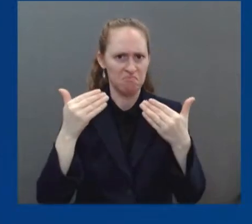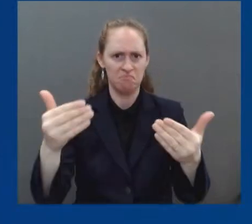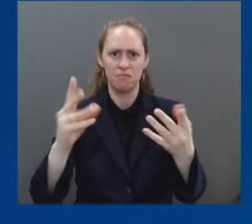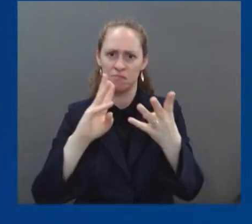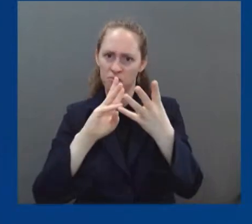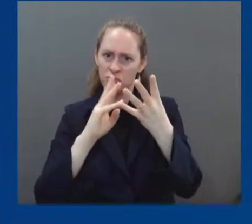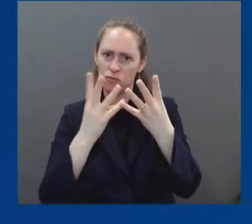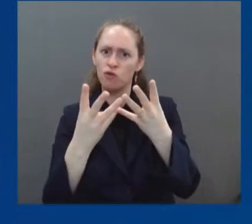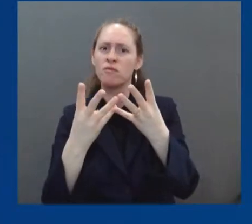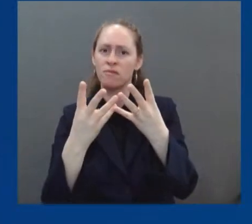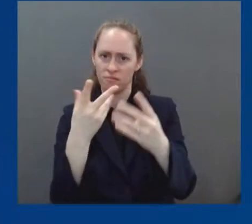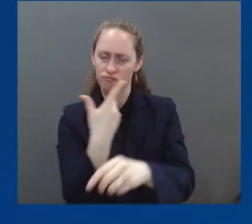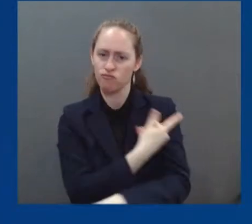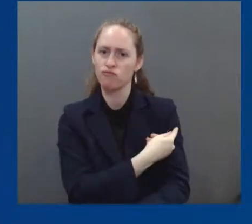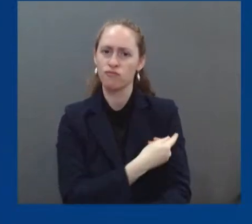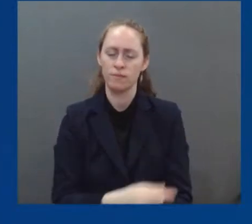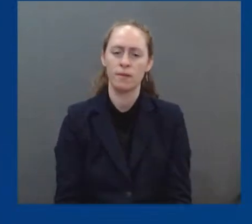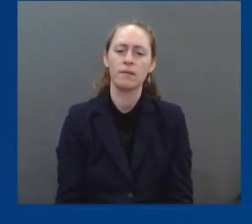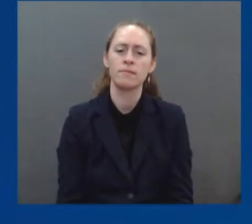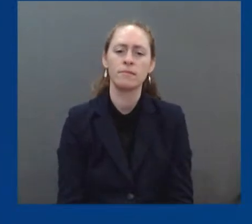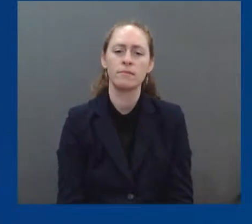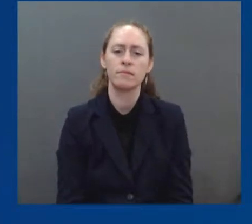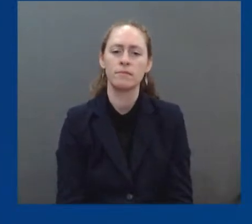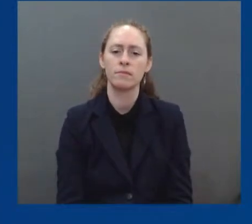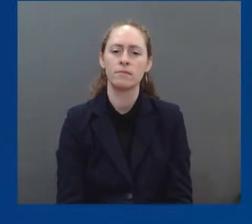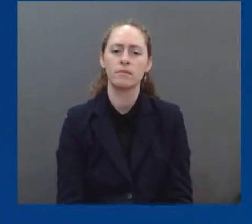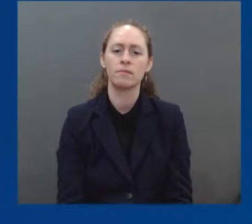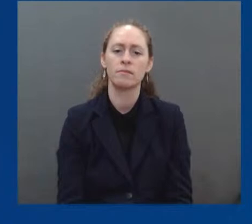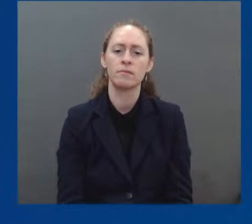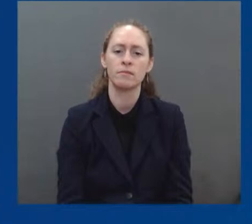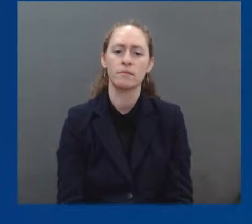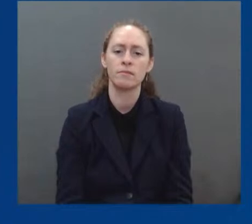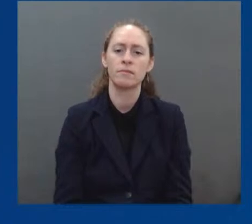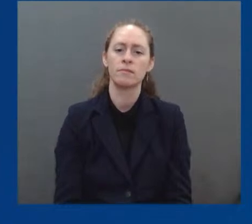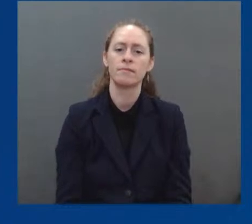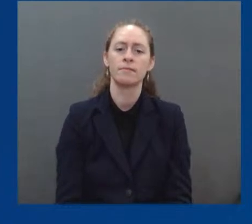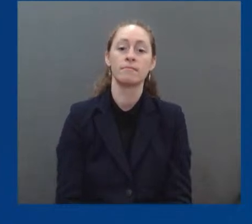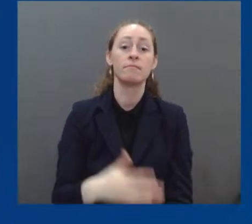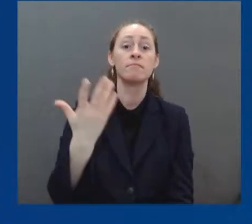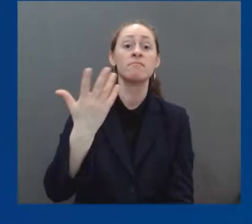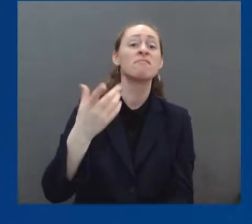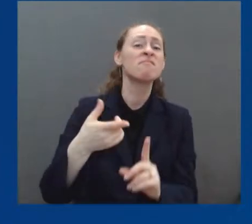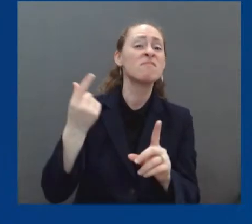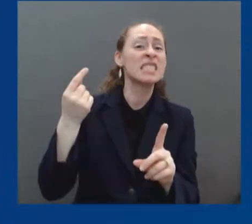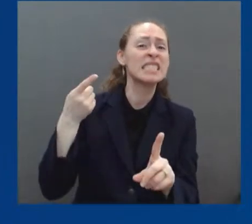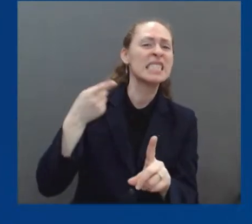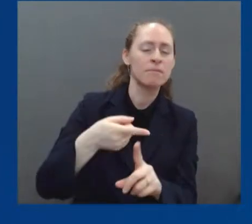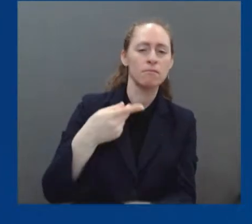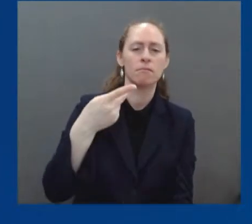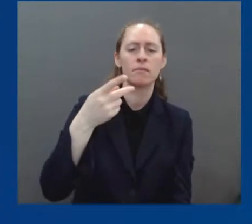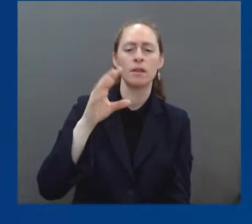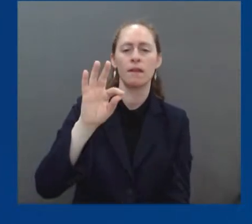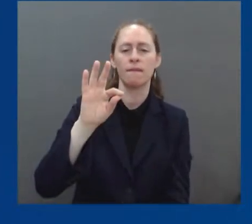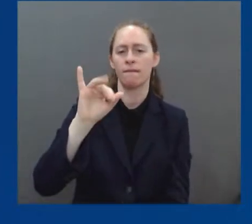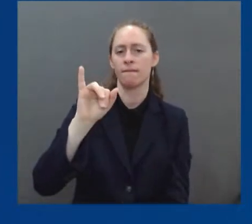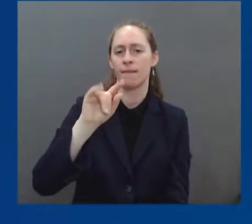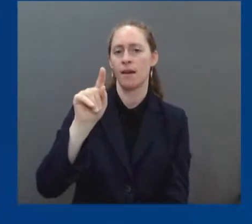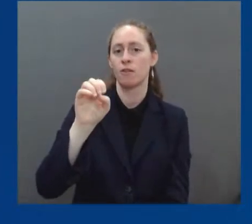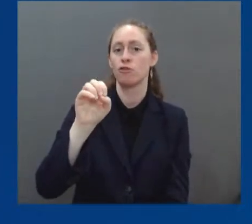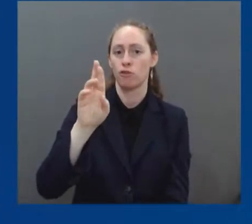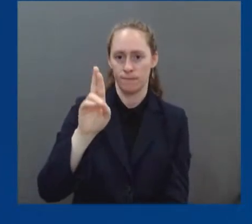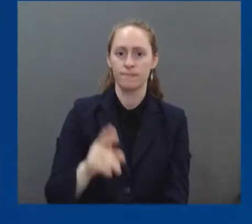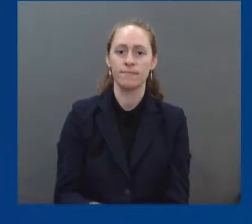an additional booster dose of the Pfizer product at 4 months resulted in a 2-fold lower rate of